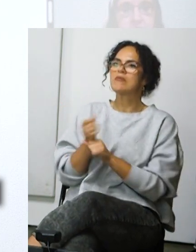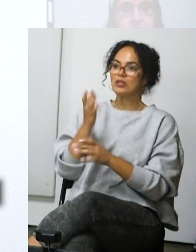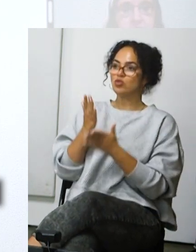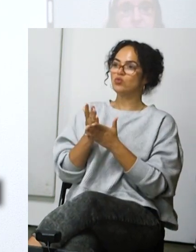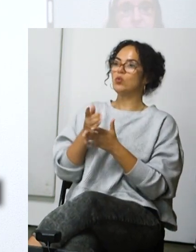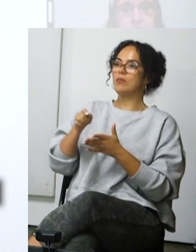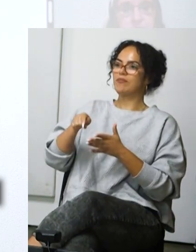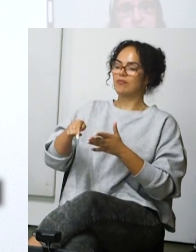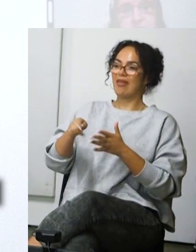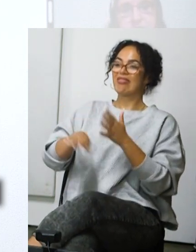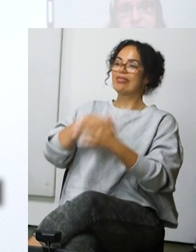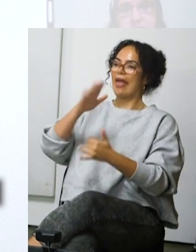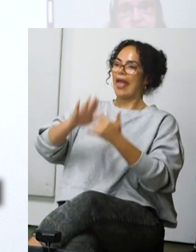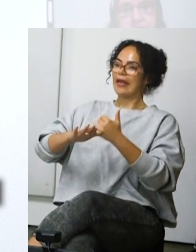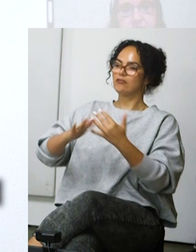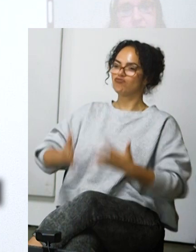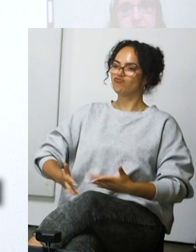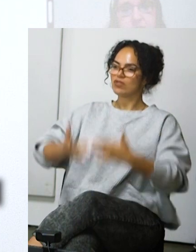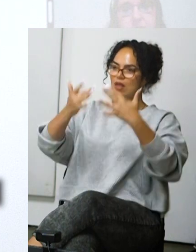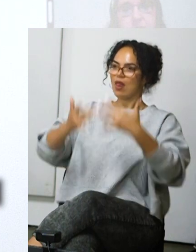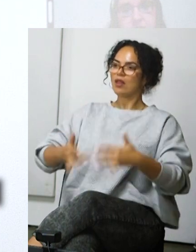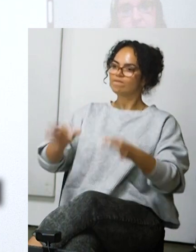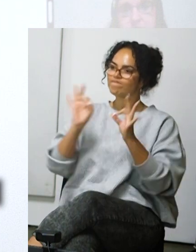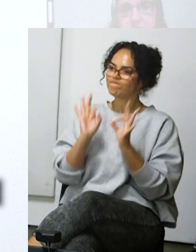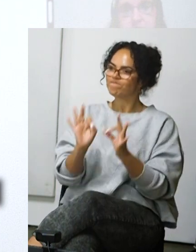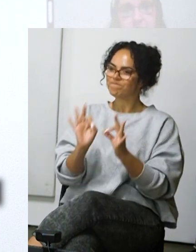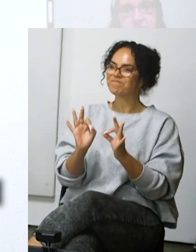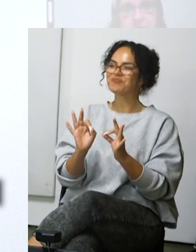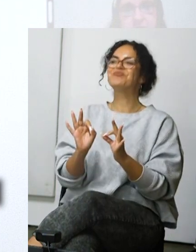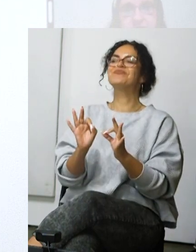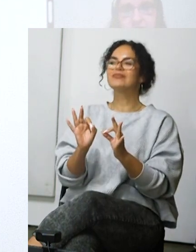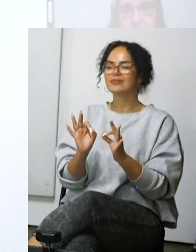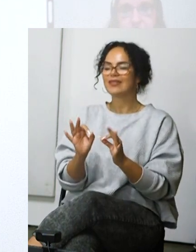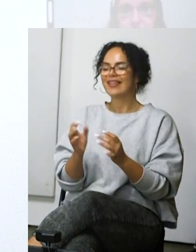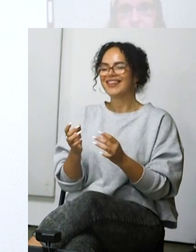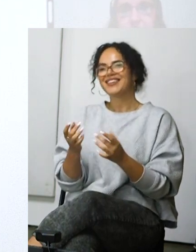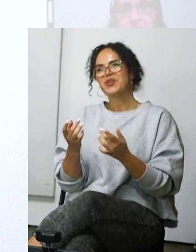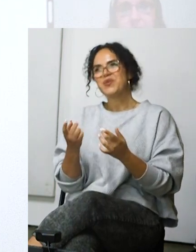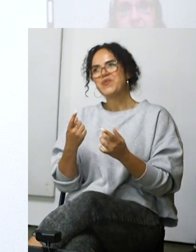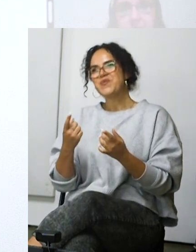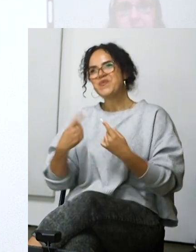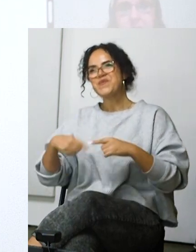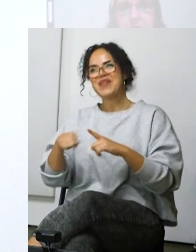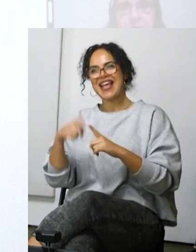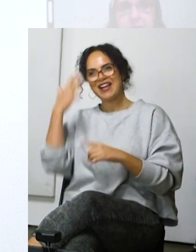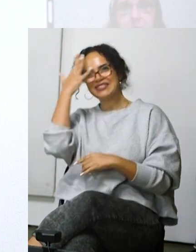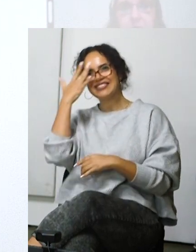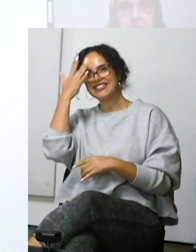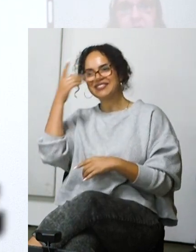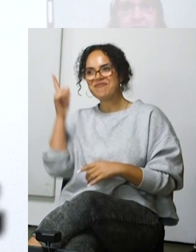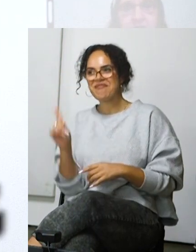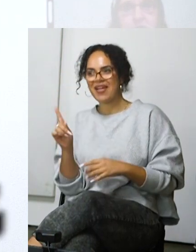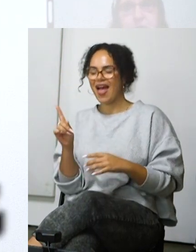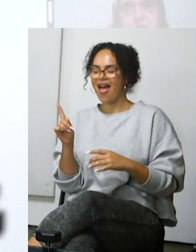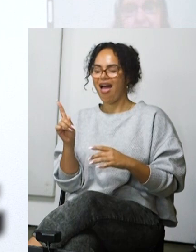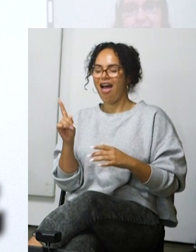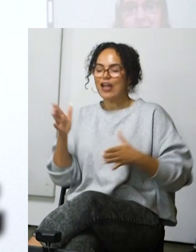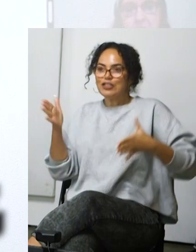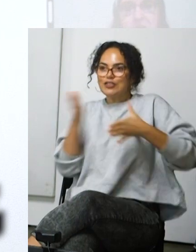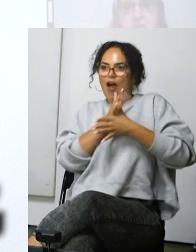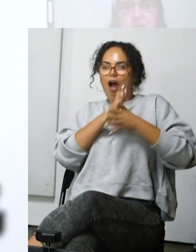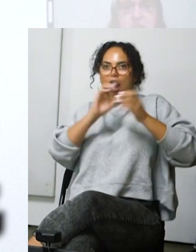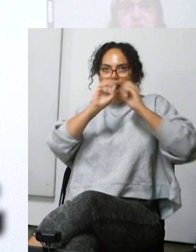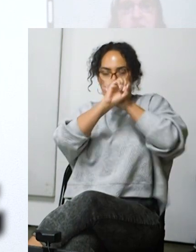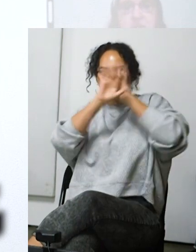think sometimes neurotypical designers come at things with like a grand artistic vision, and the actual